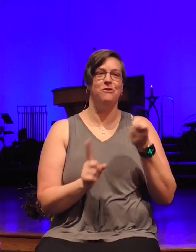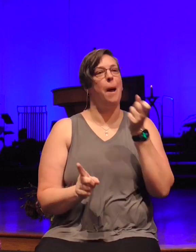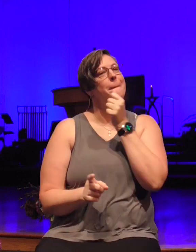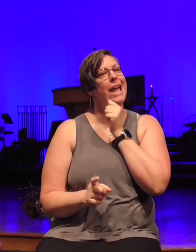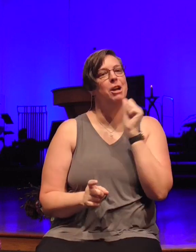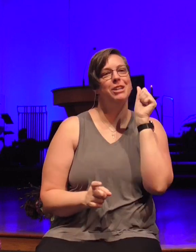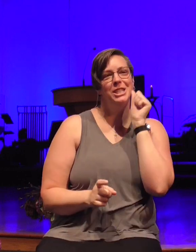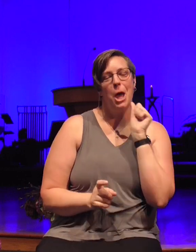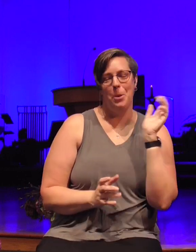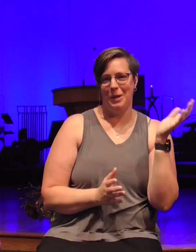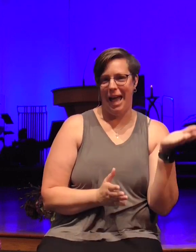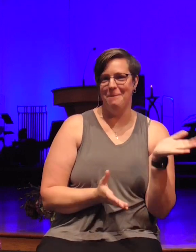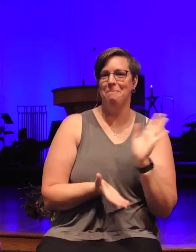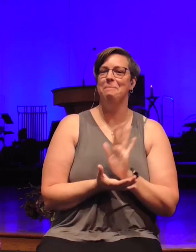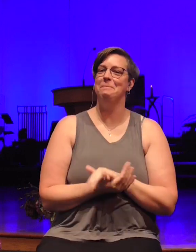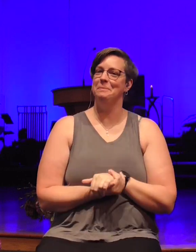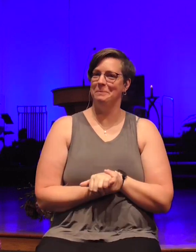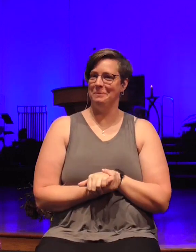Arizona.